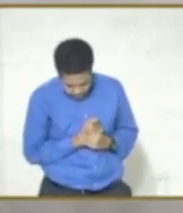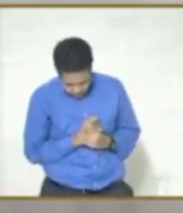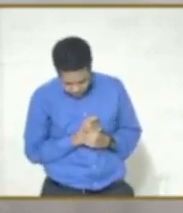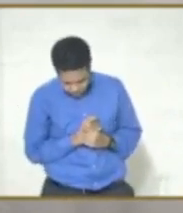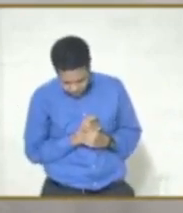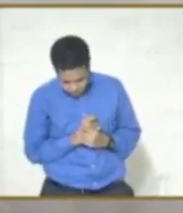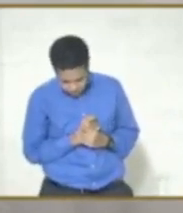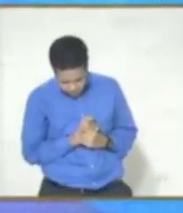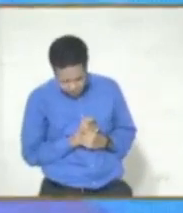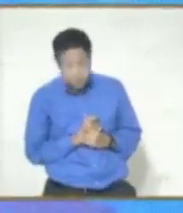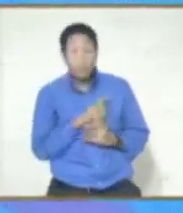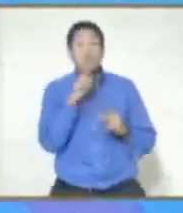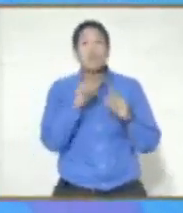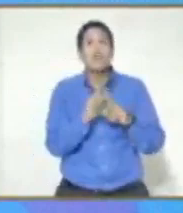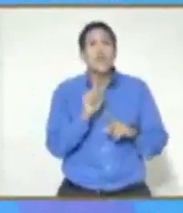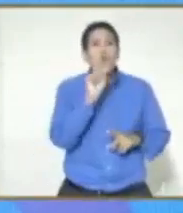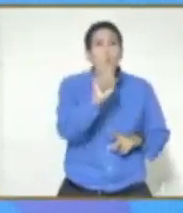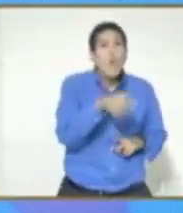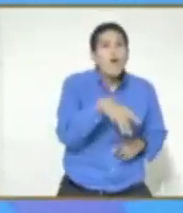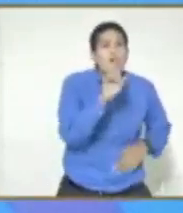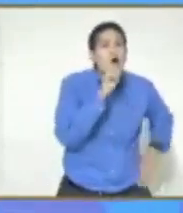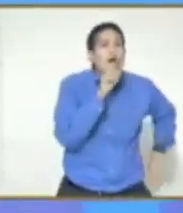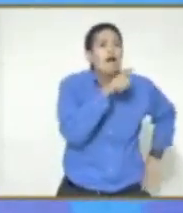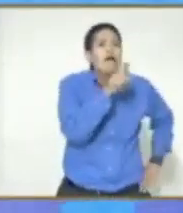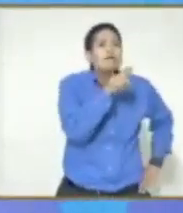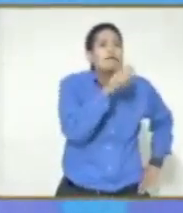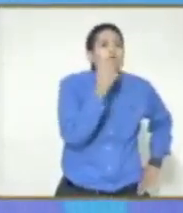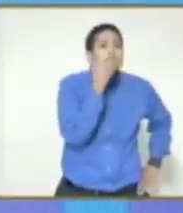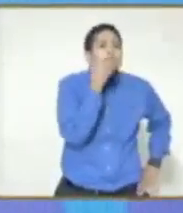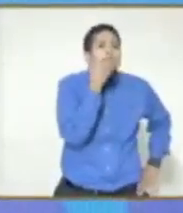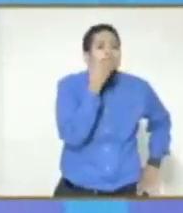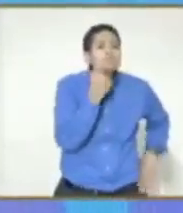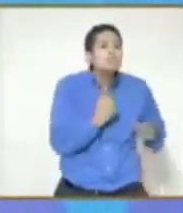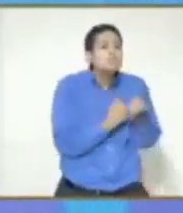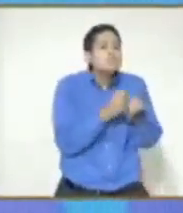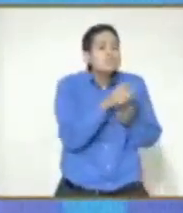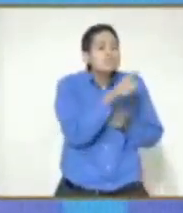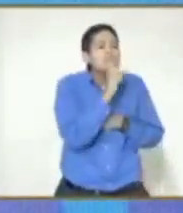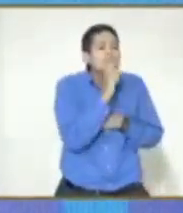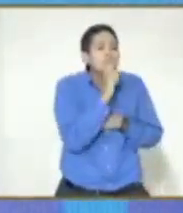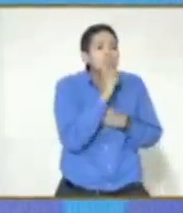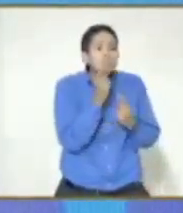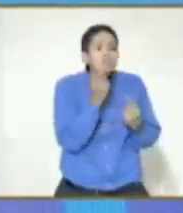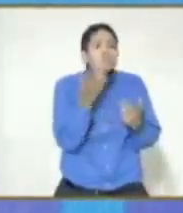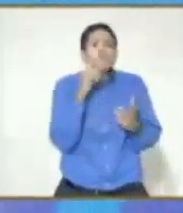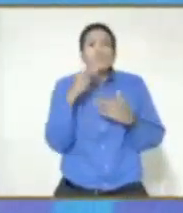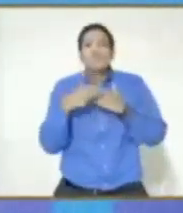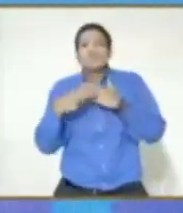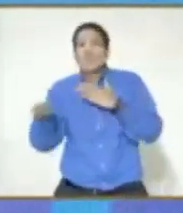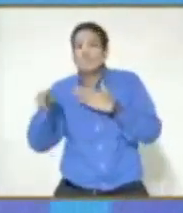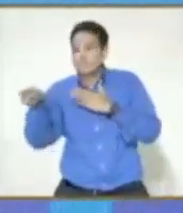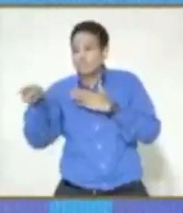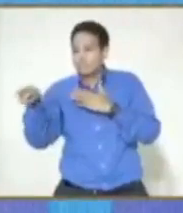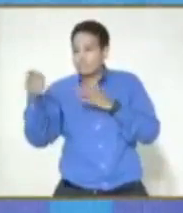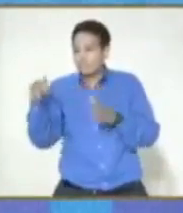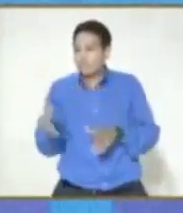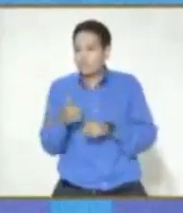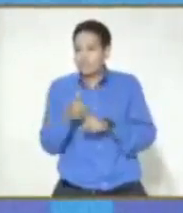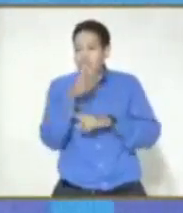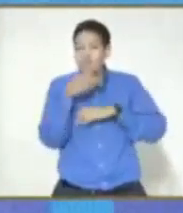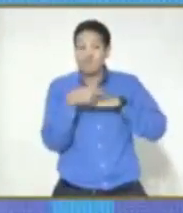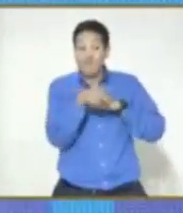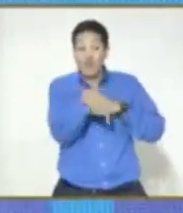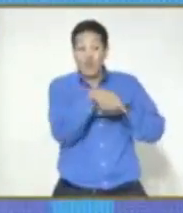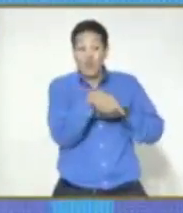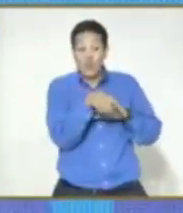cases where there is a need to make reference to the officers, that they will refer